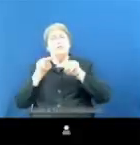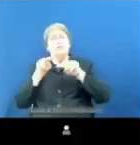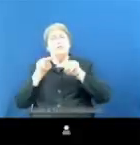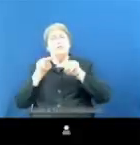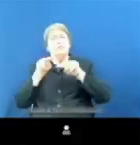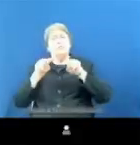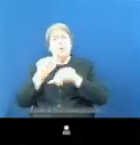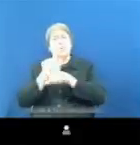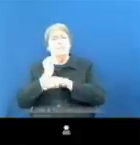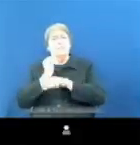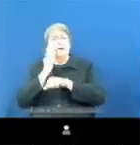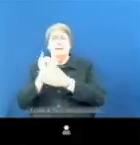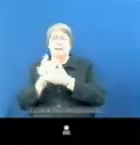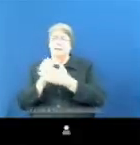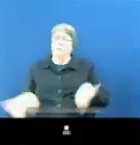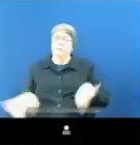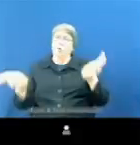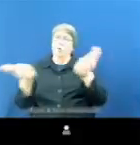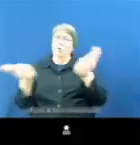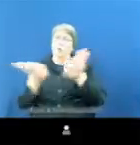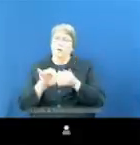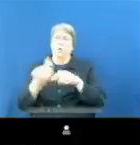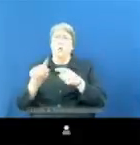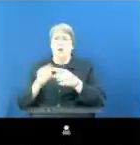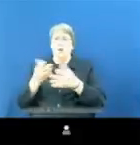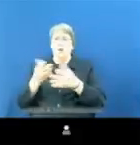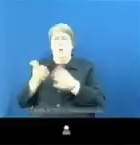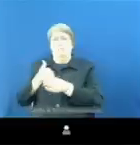induction into a specialty practice.